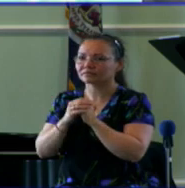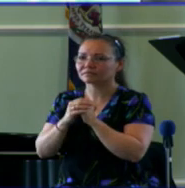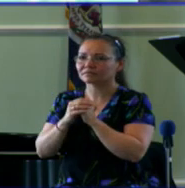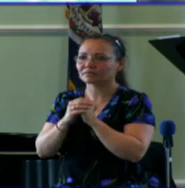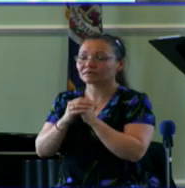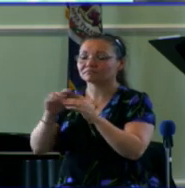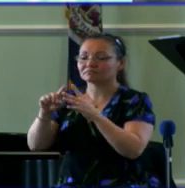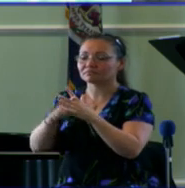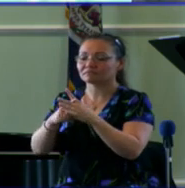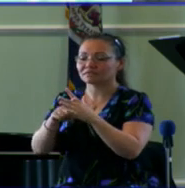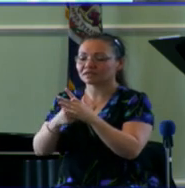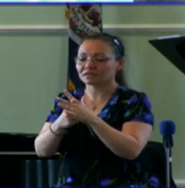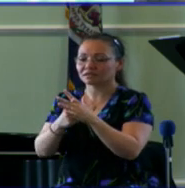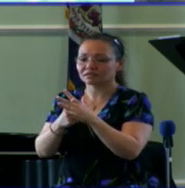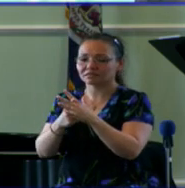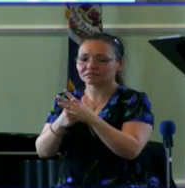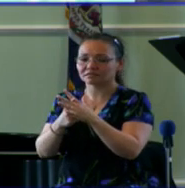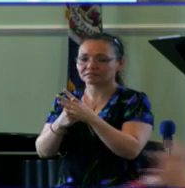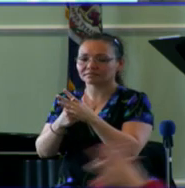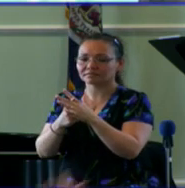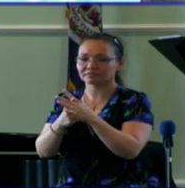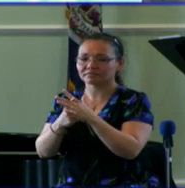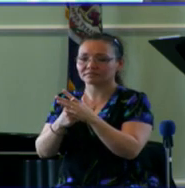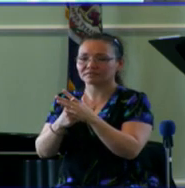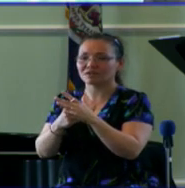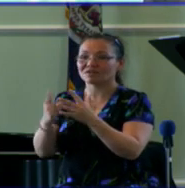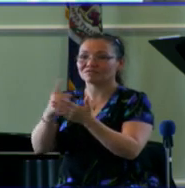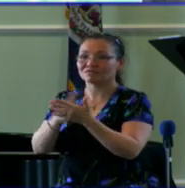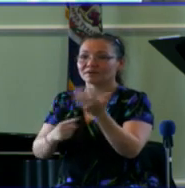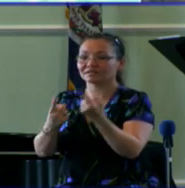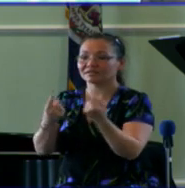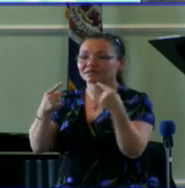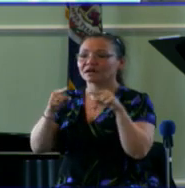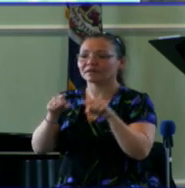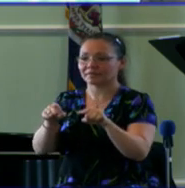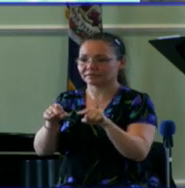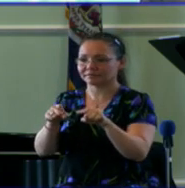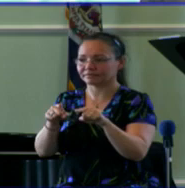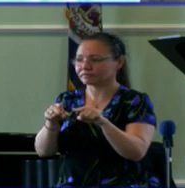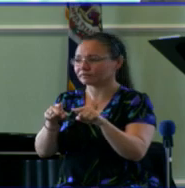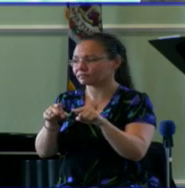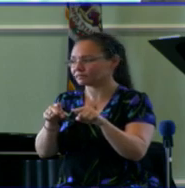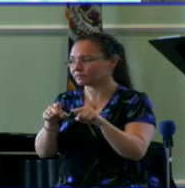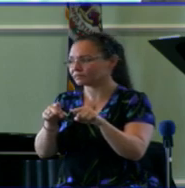the beginnings of what is to happen.